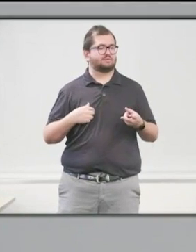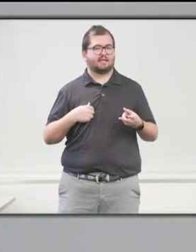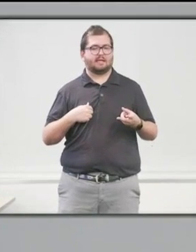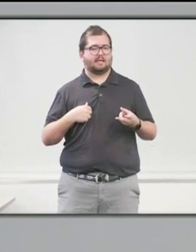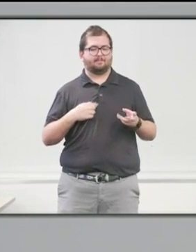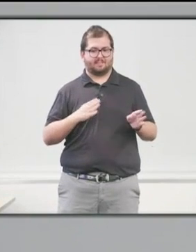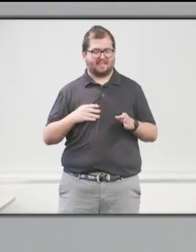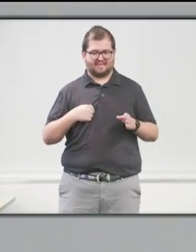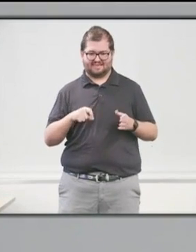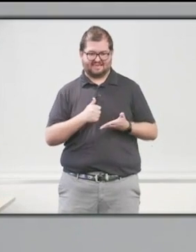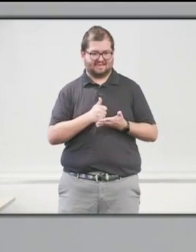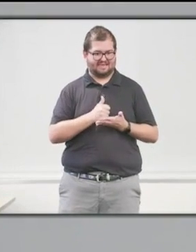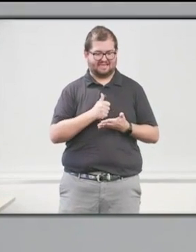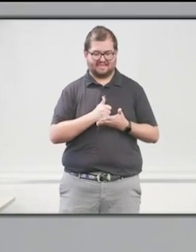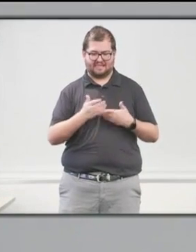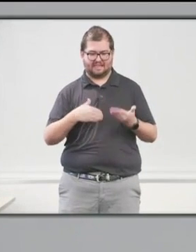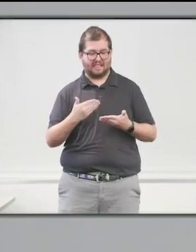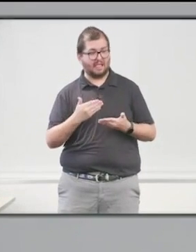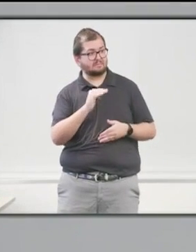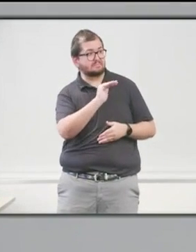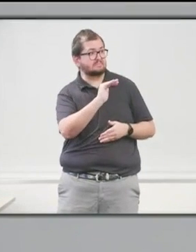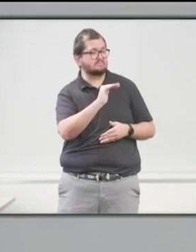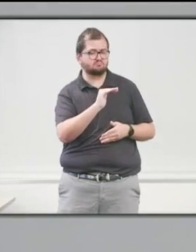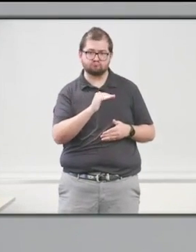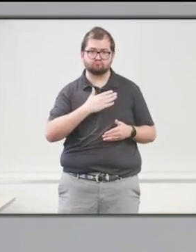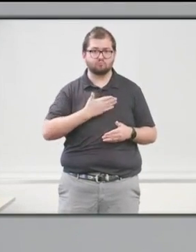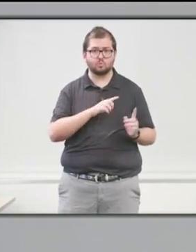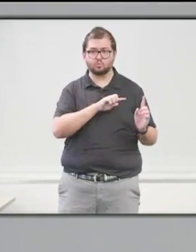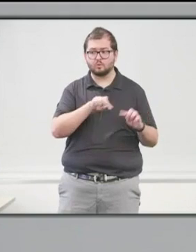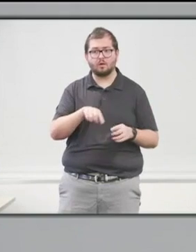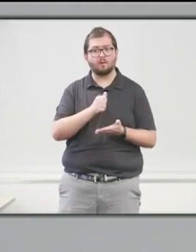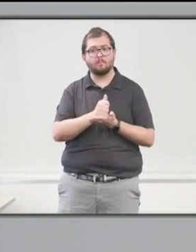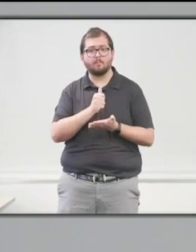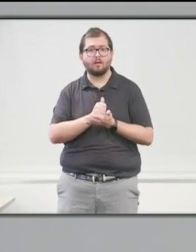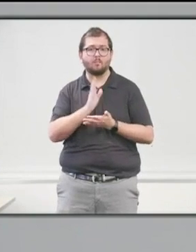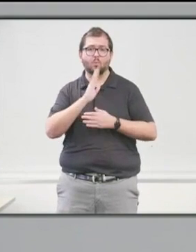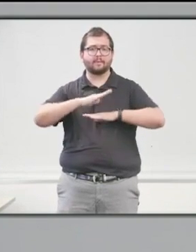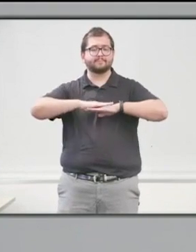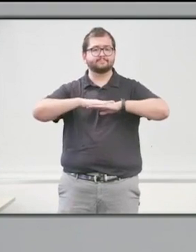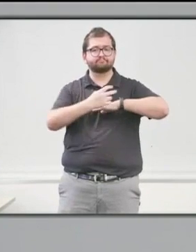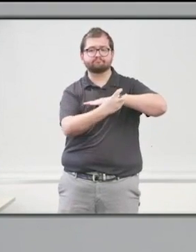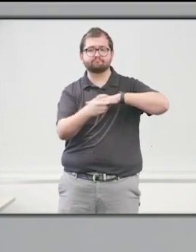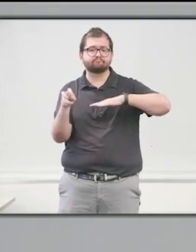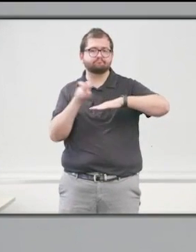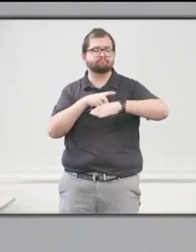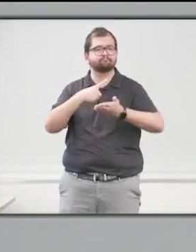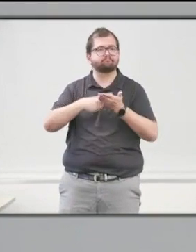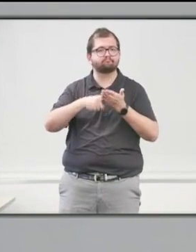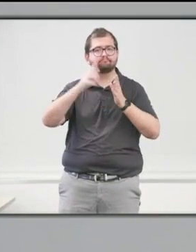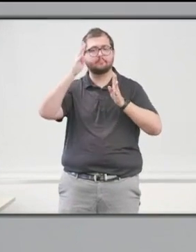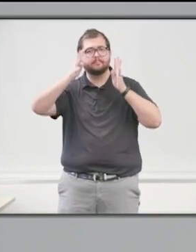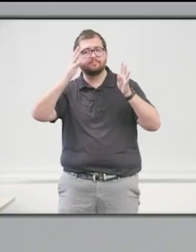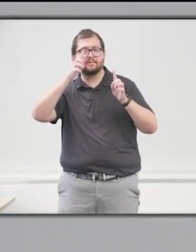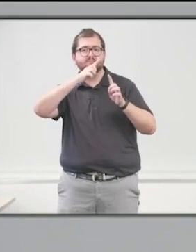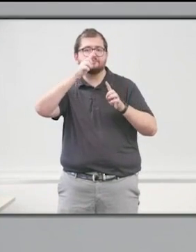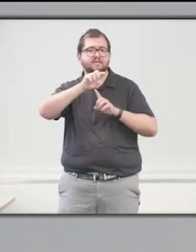this and going along, we do tabletop exercises all the time to plan and go through various